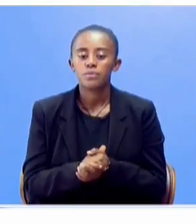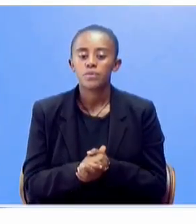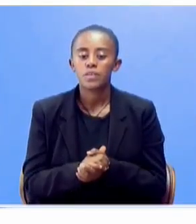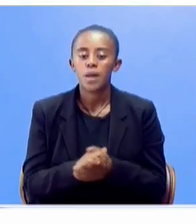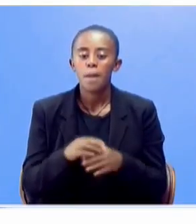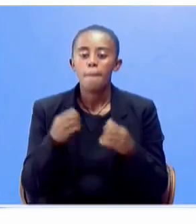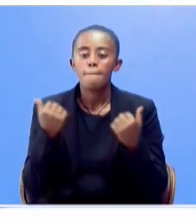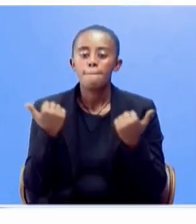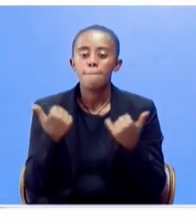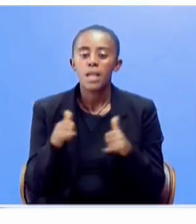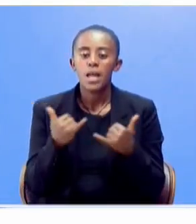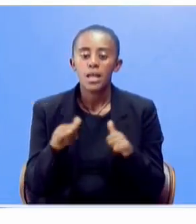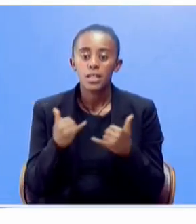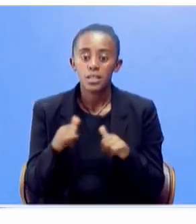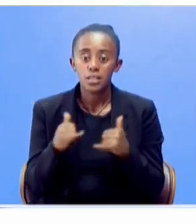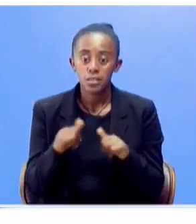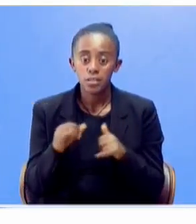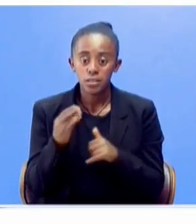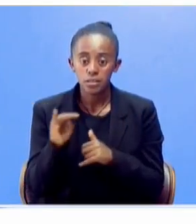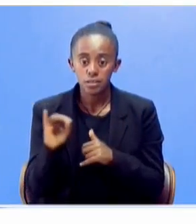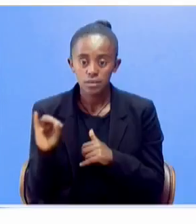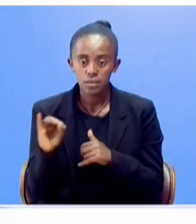playing